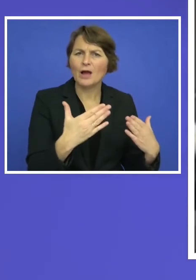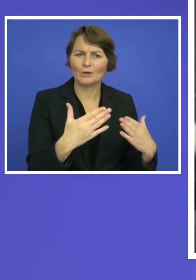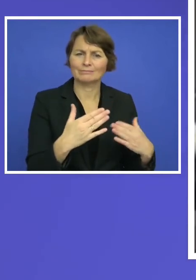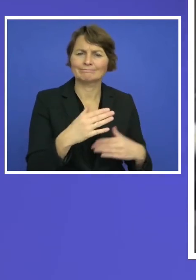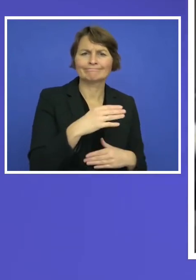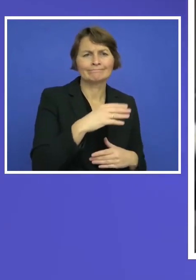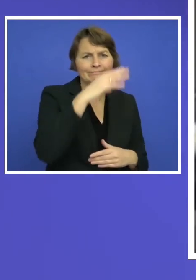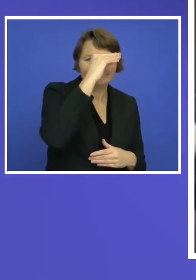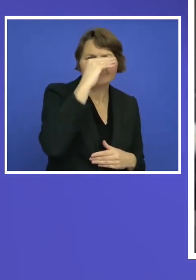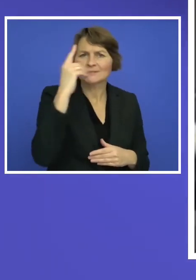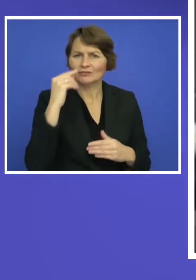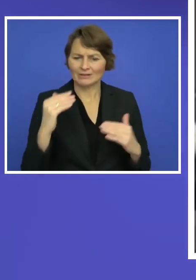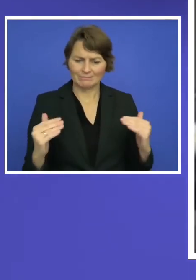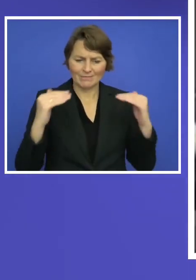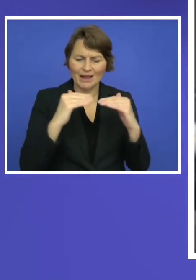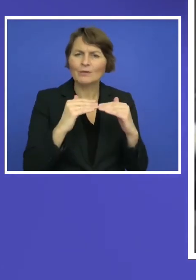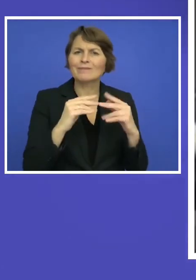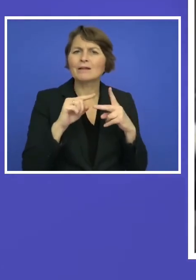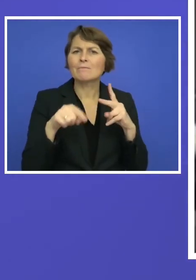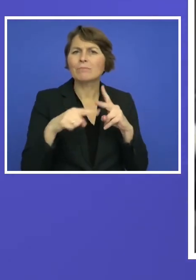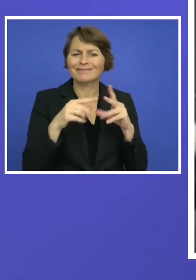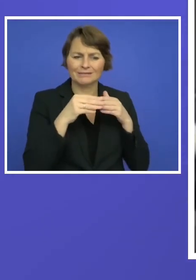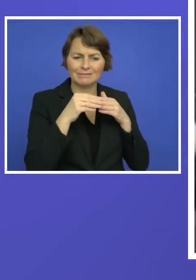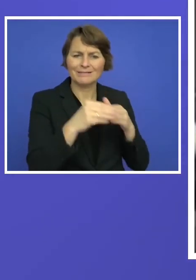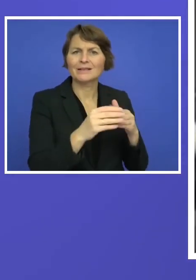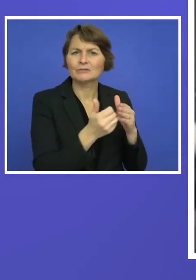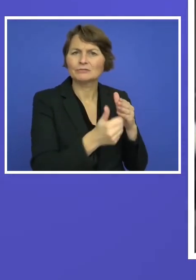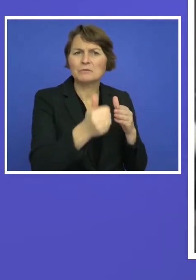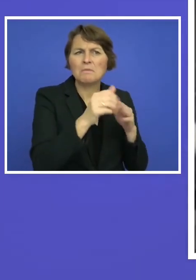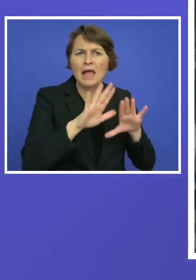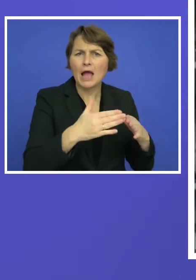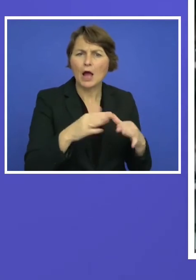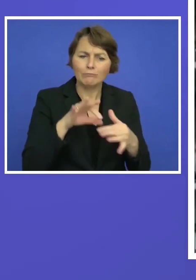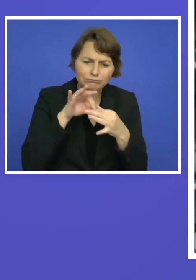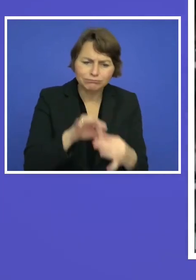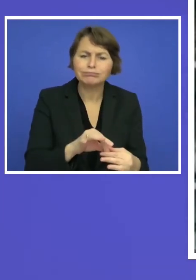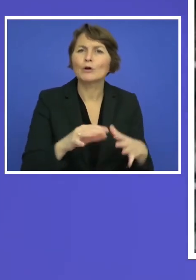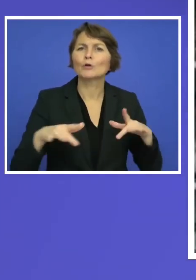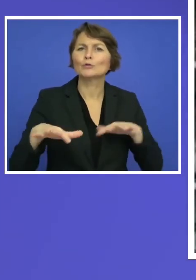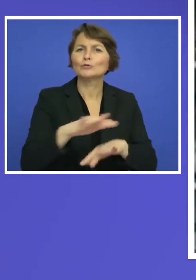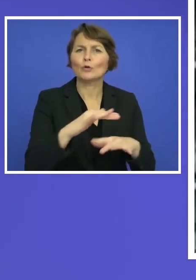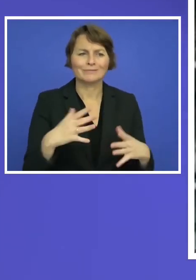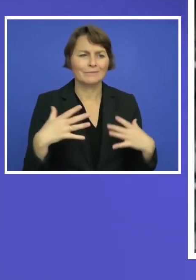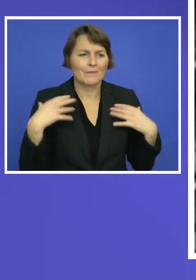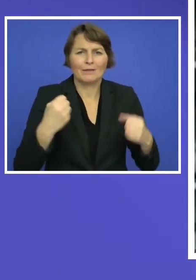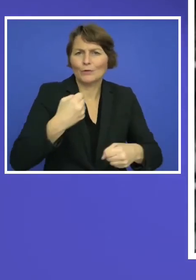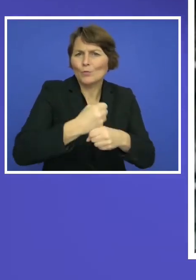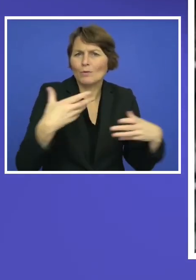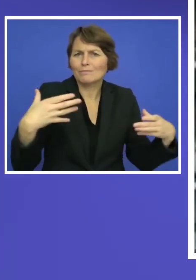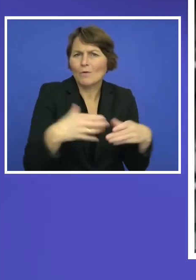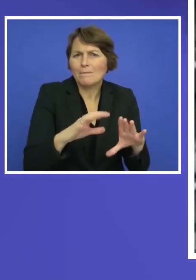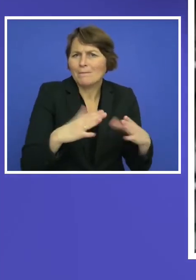ILO's decent work agenda for the health and social workforce? Thank you very much, Rupa, and thank